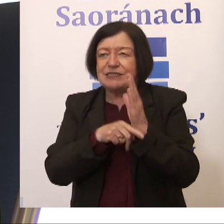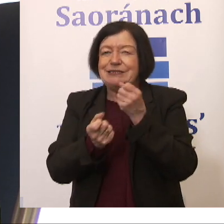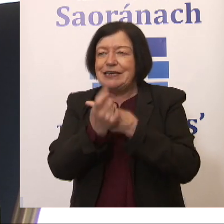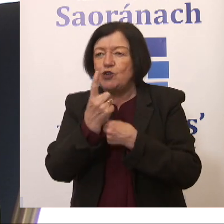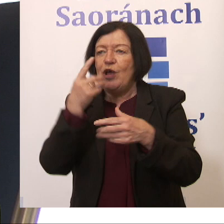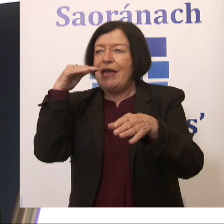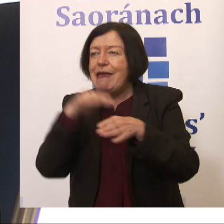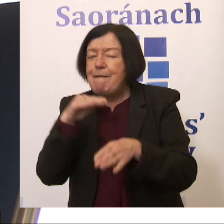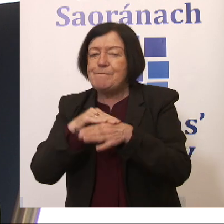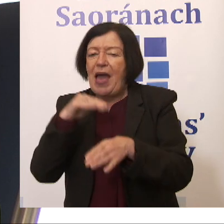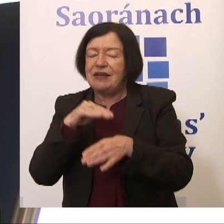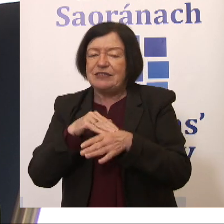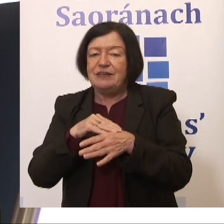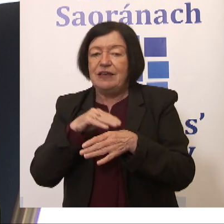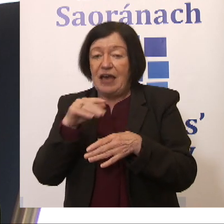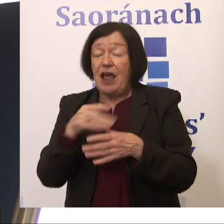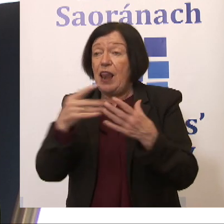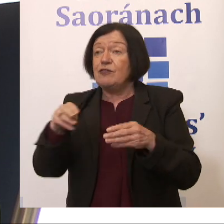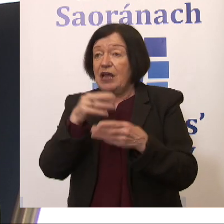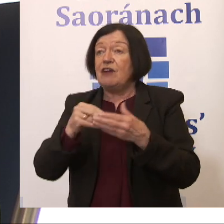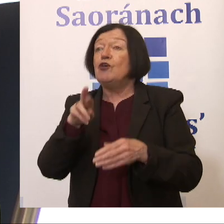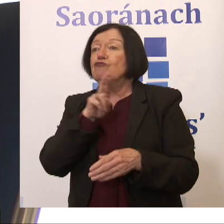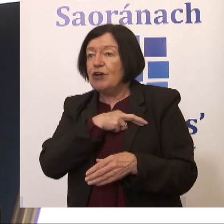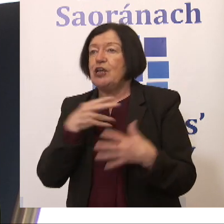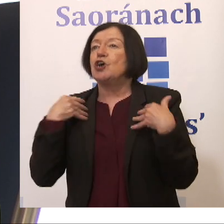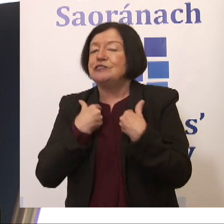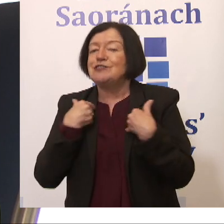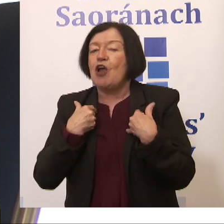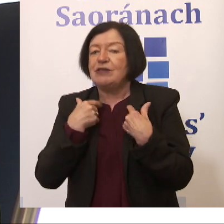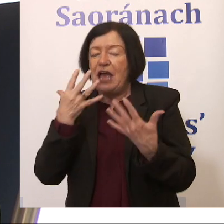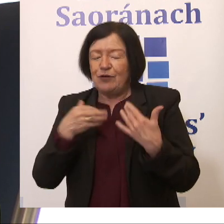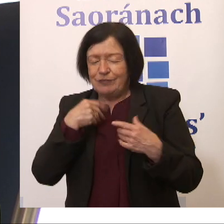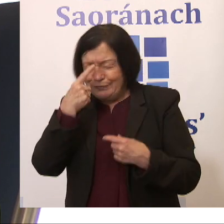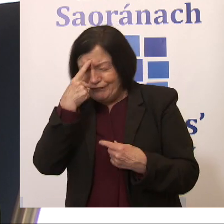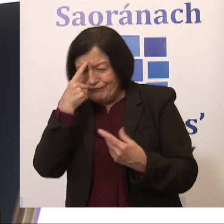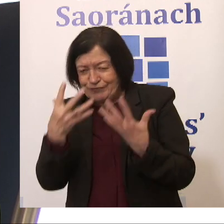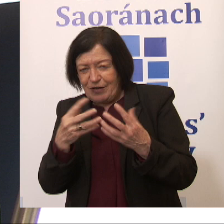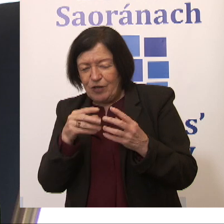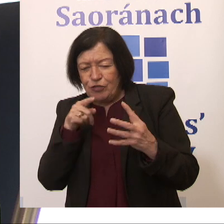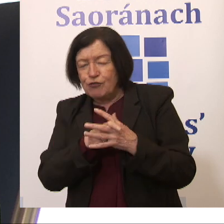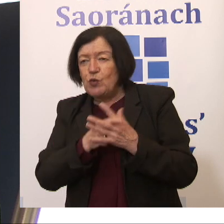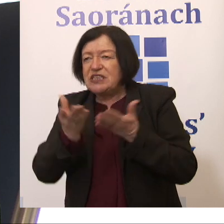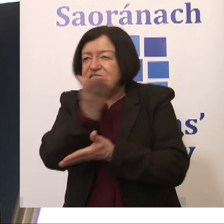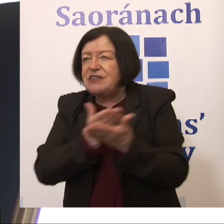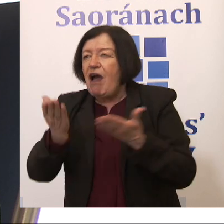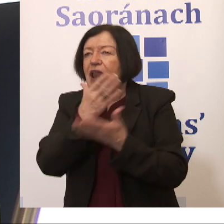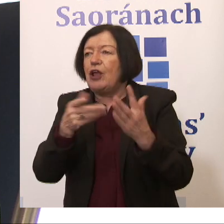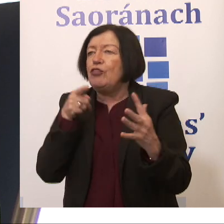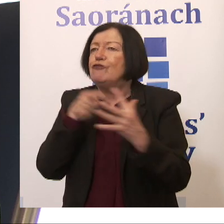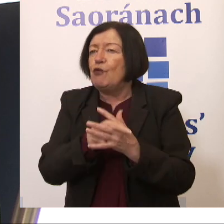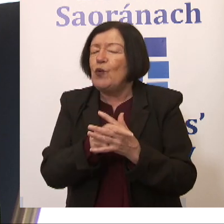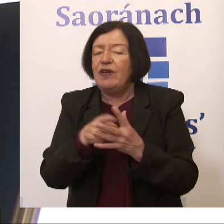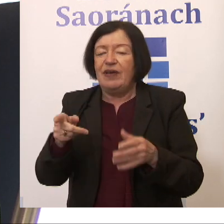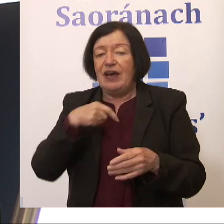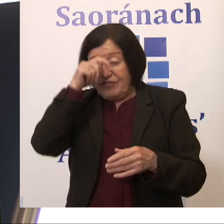impact, and quite often those people have those genuine concerns and have to figure out through that dialogue how to overcome it. So I think